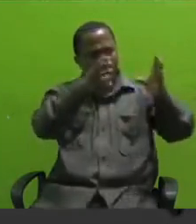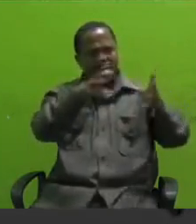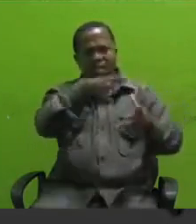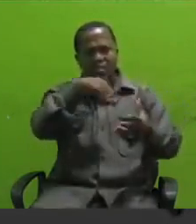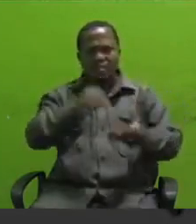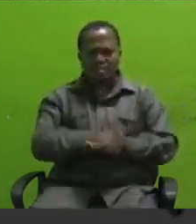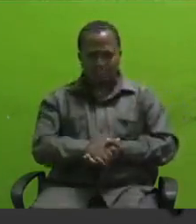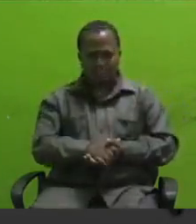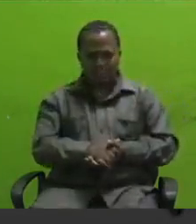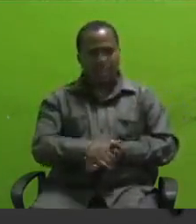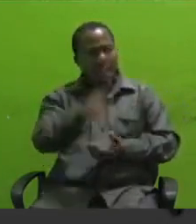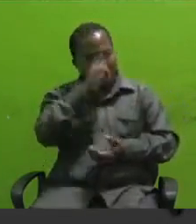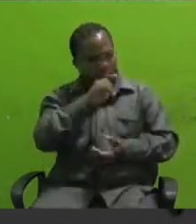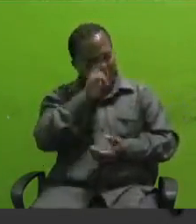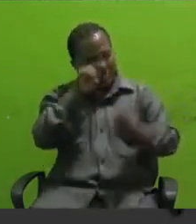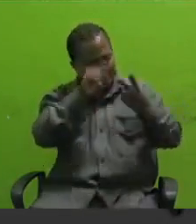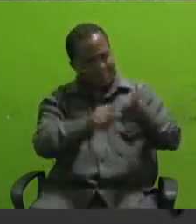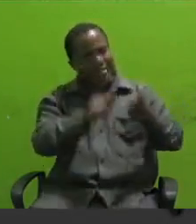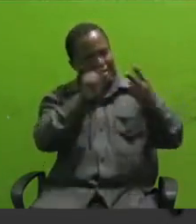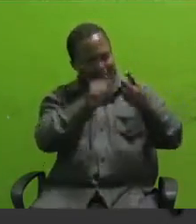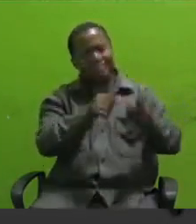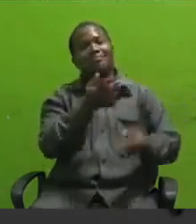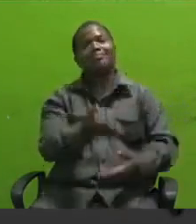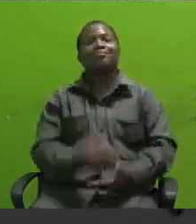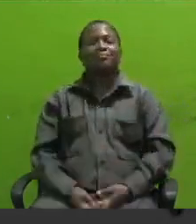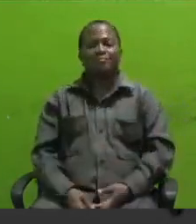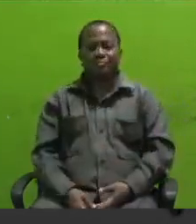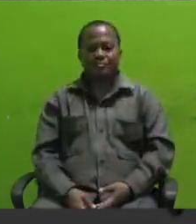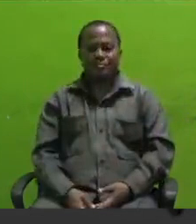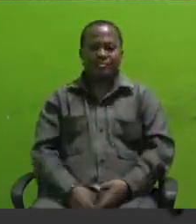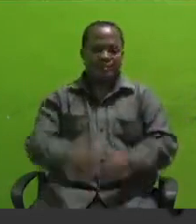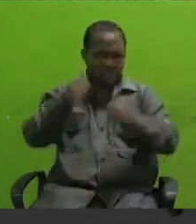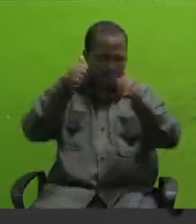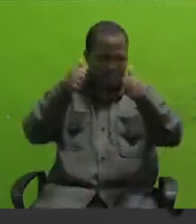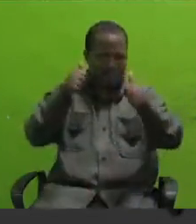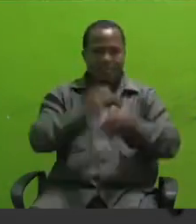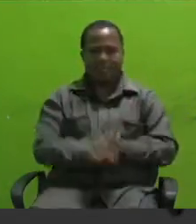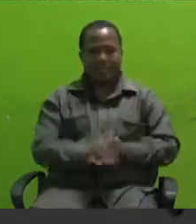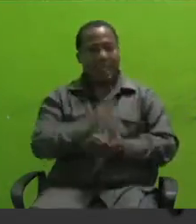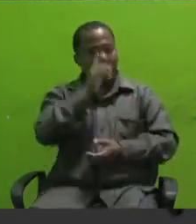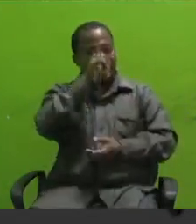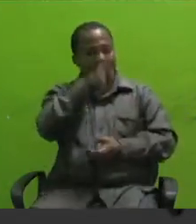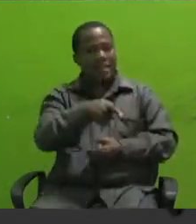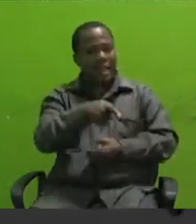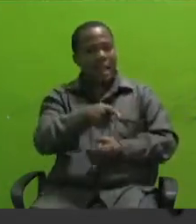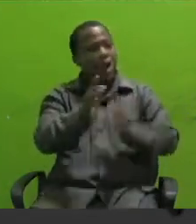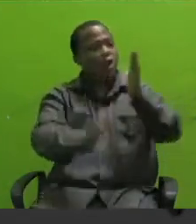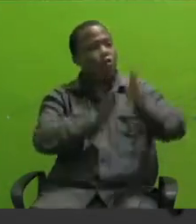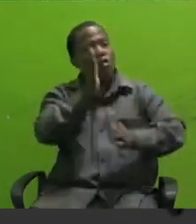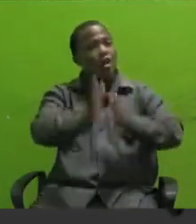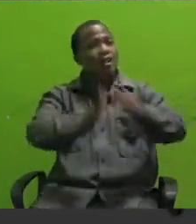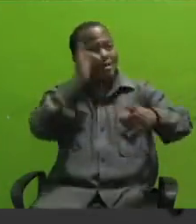Yes, there are warning signs drawn on those containers. So, the